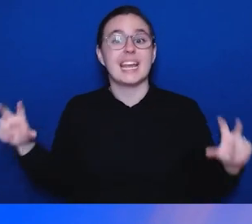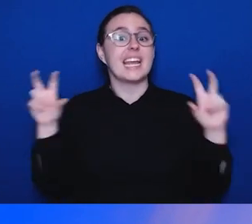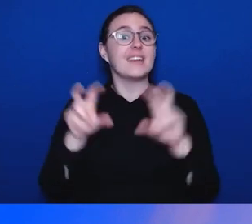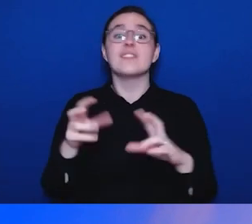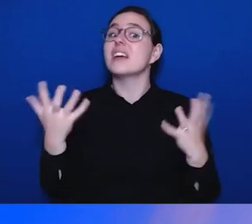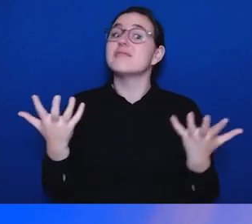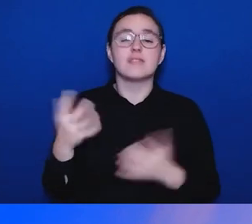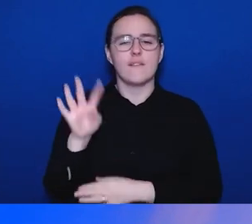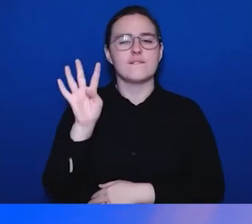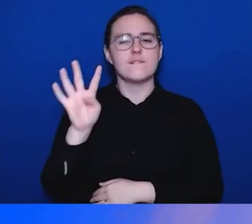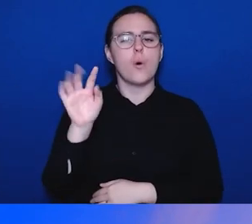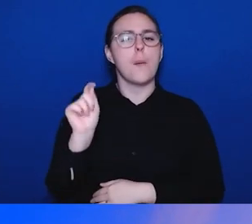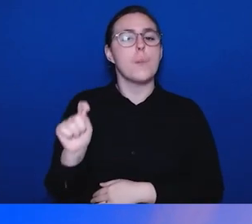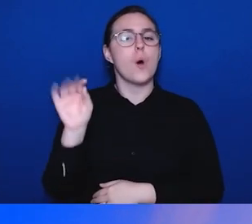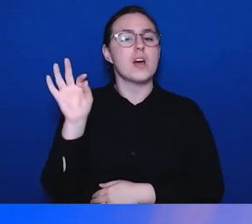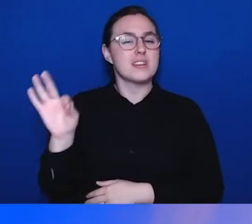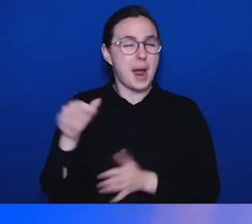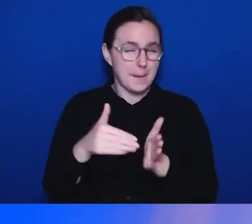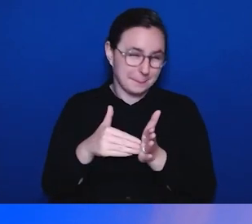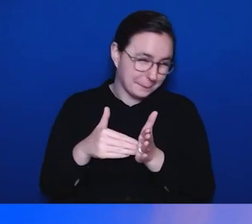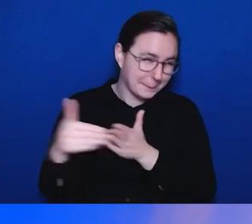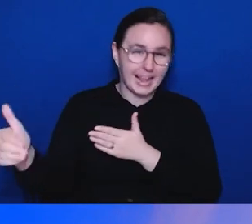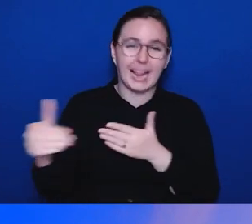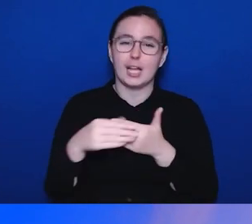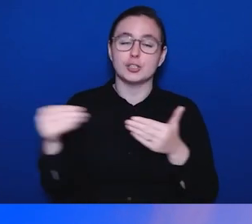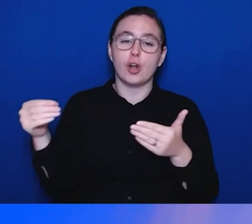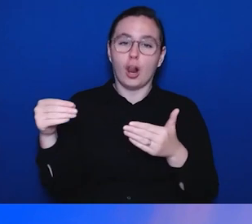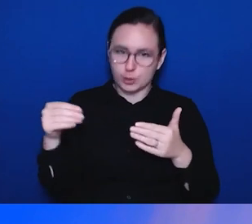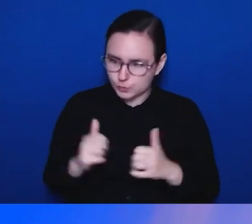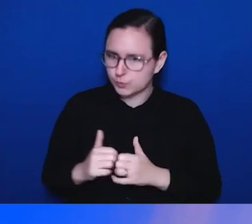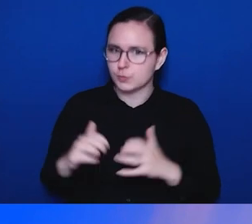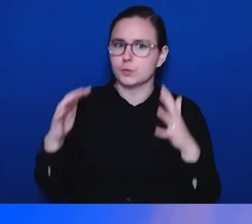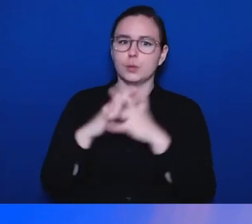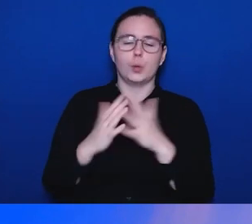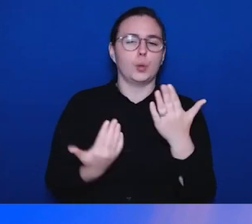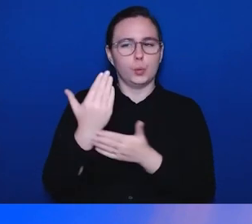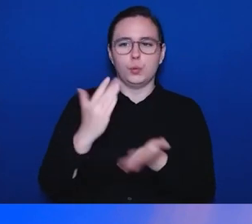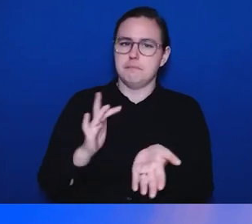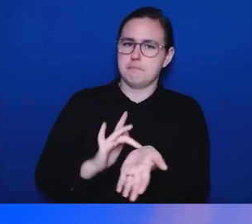dean and an investment of $4.9 million in startup funding for the new medical school.